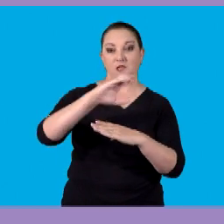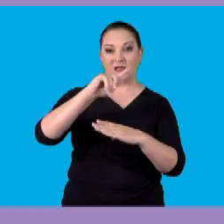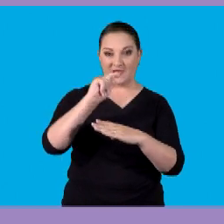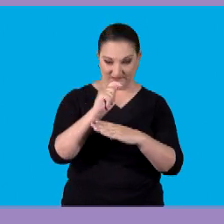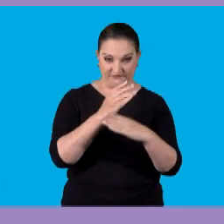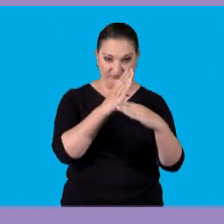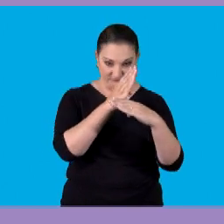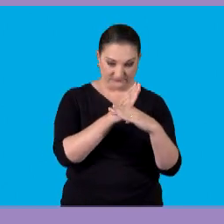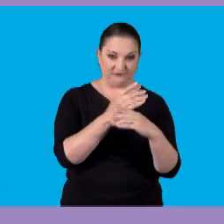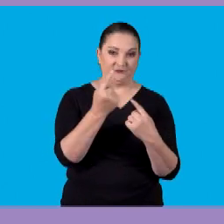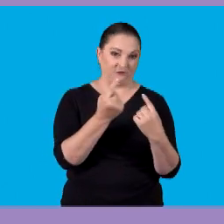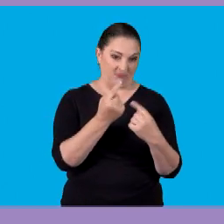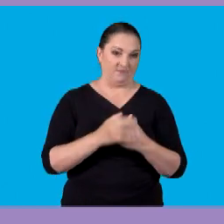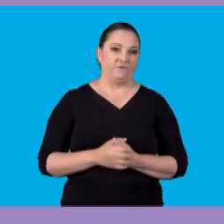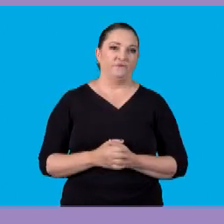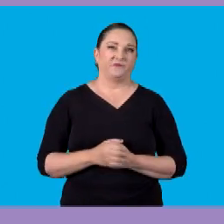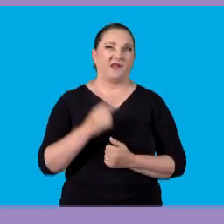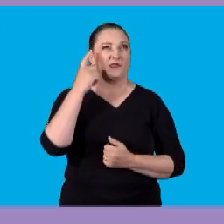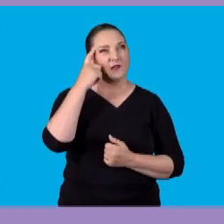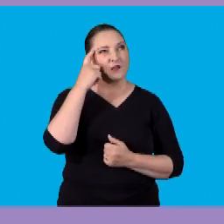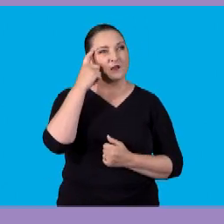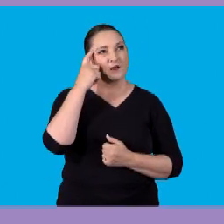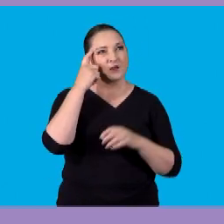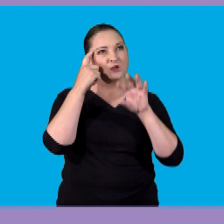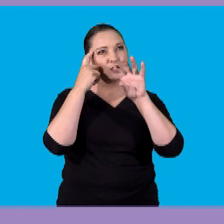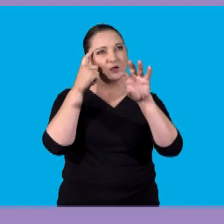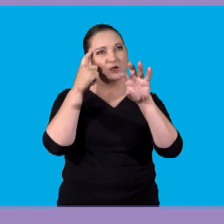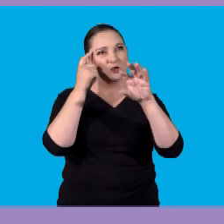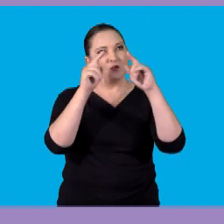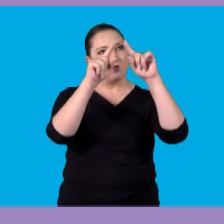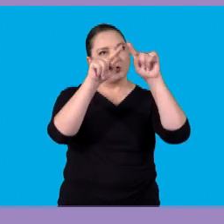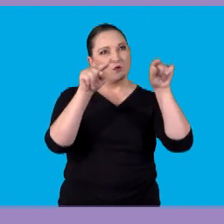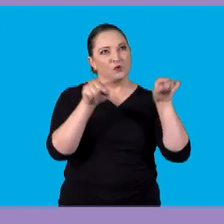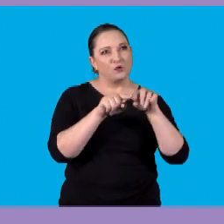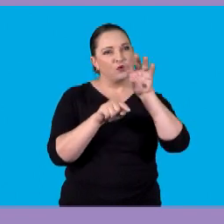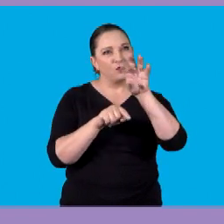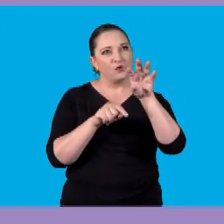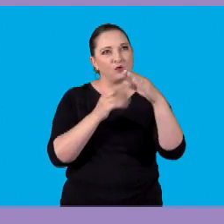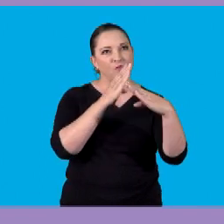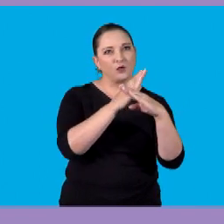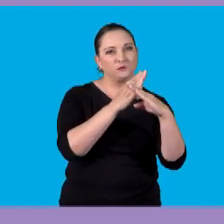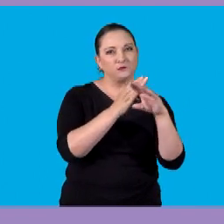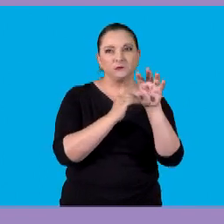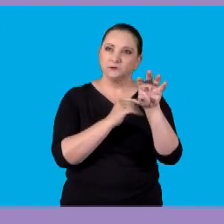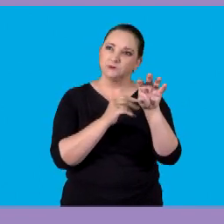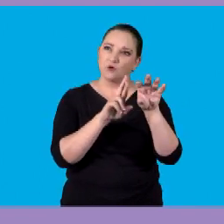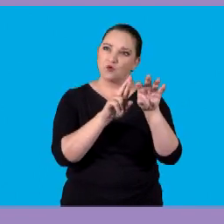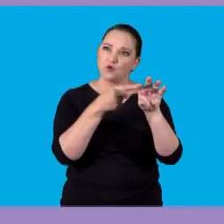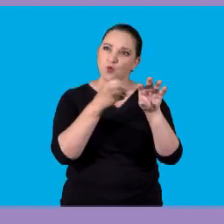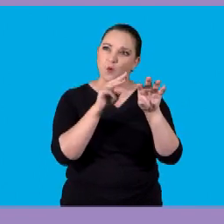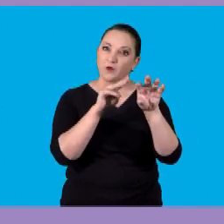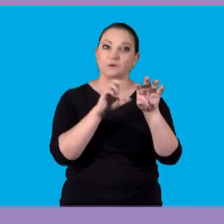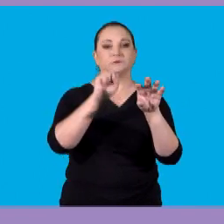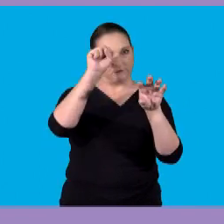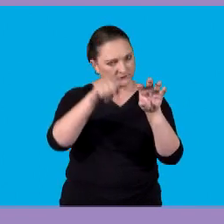other. Now, two diagonals bisect each other. Let's think of a rhombus and the diagonals of a rhombus. Do they bisect